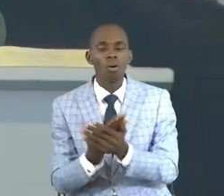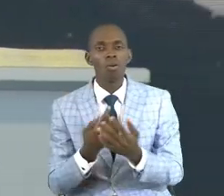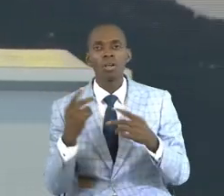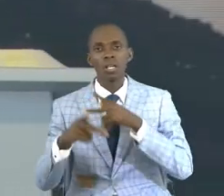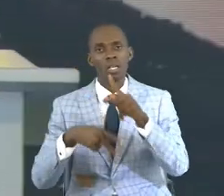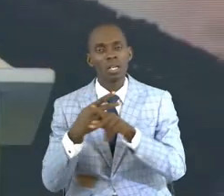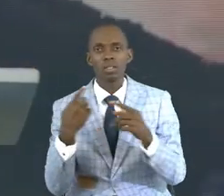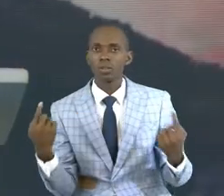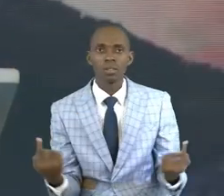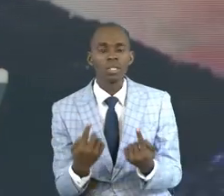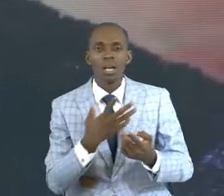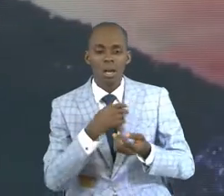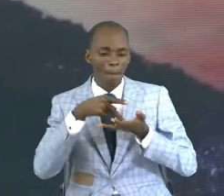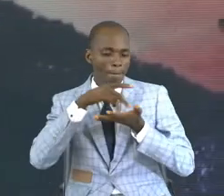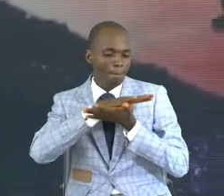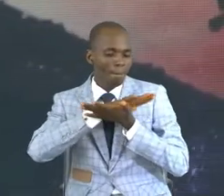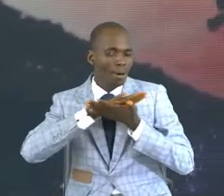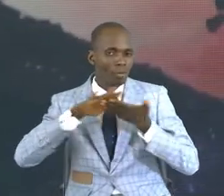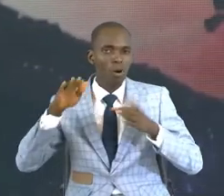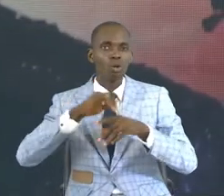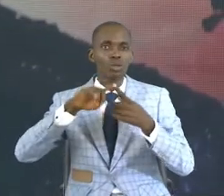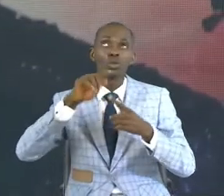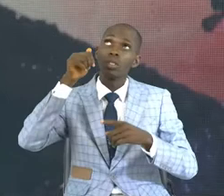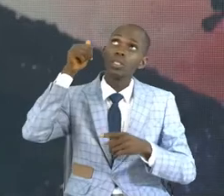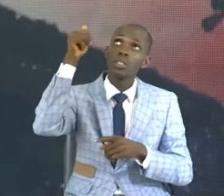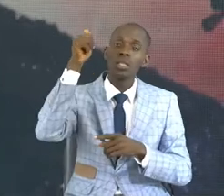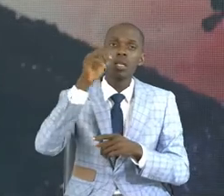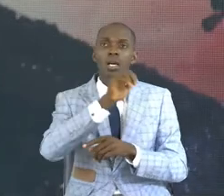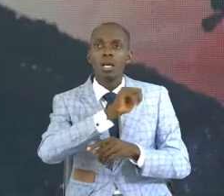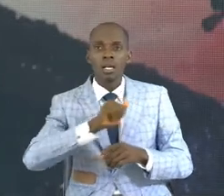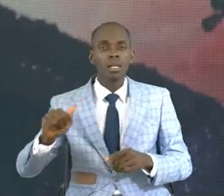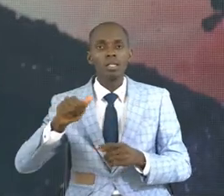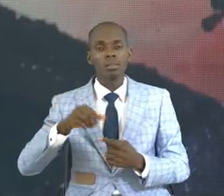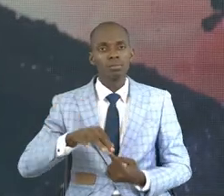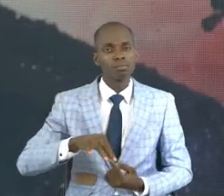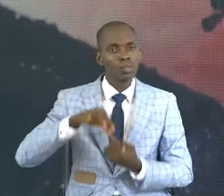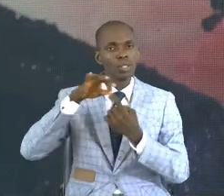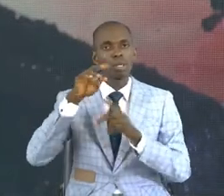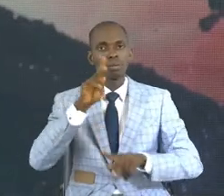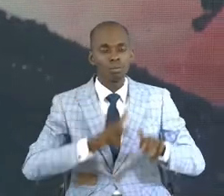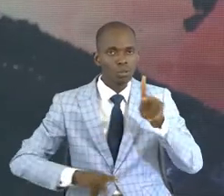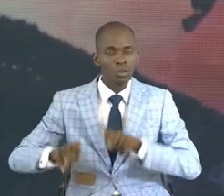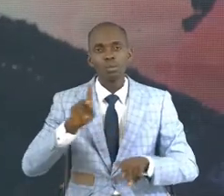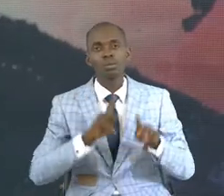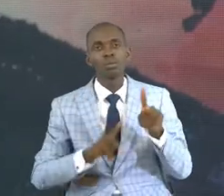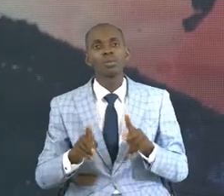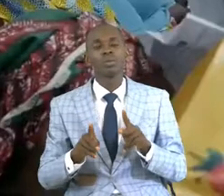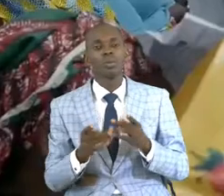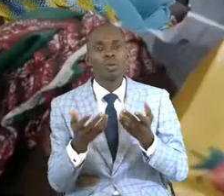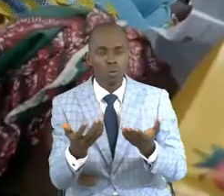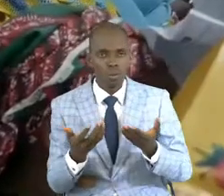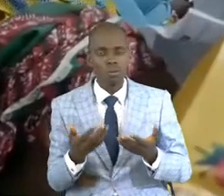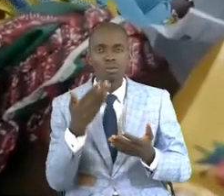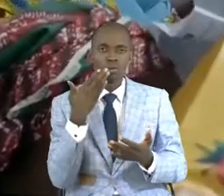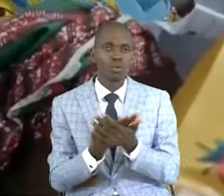and purify unto himself a peculiar people, zealous of good works. I'm going to